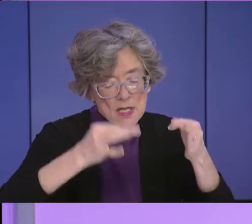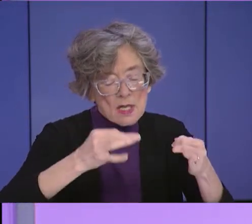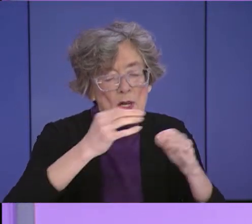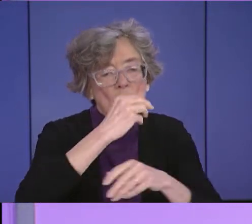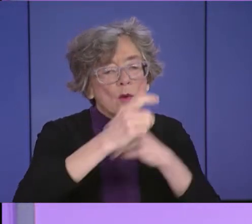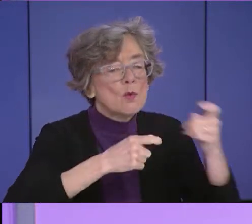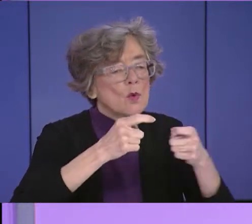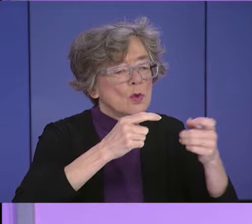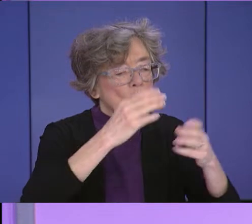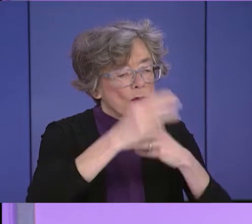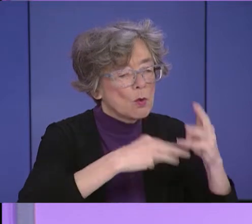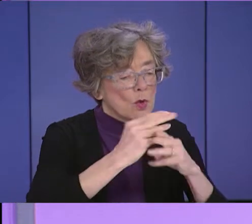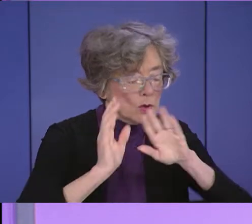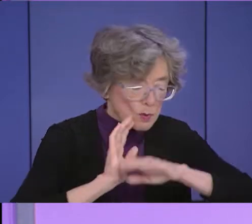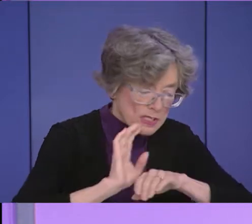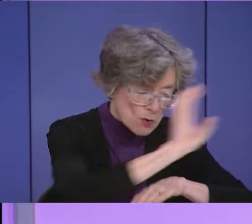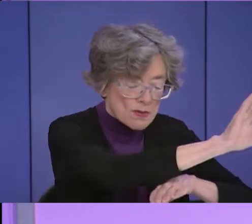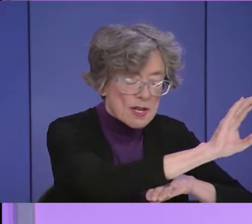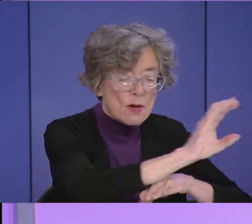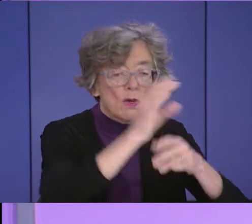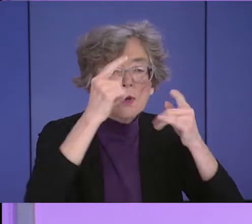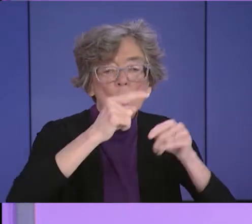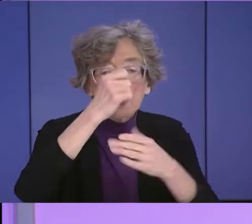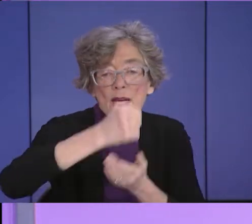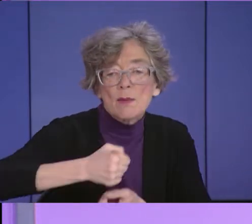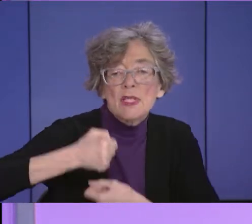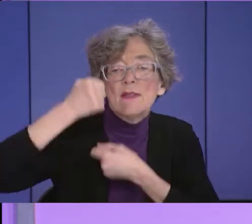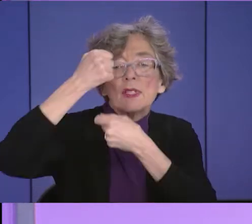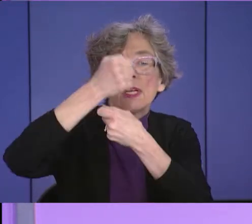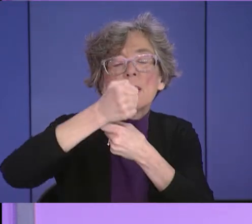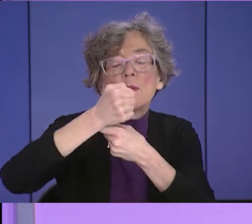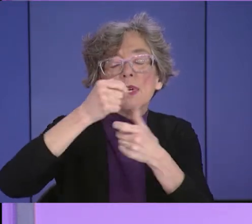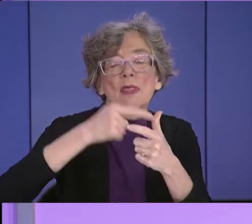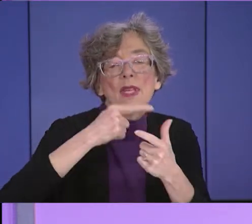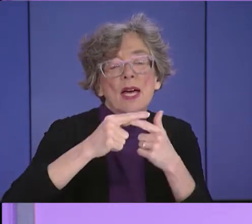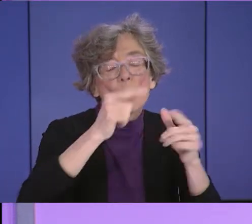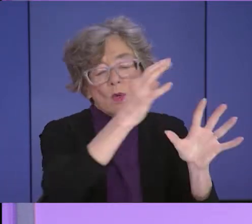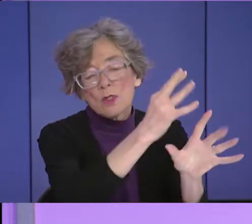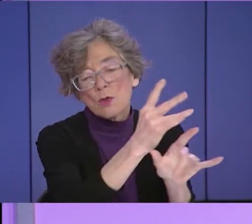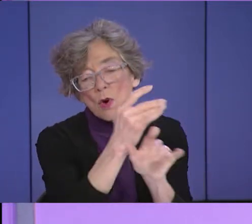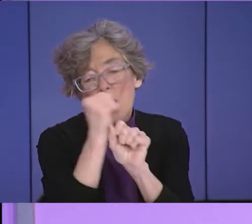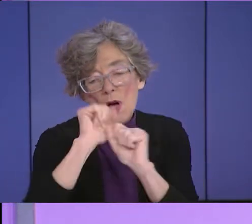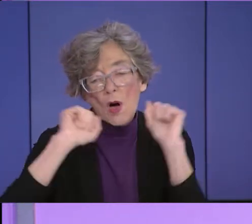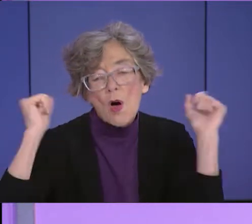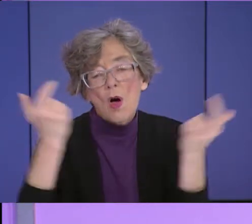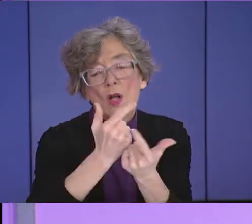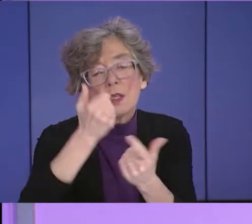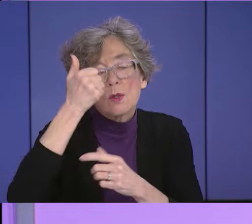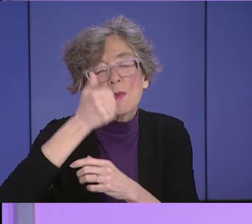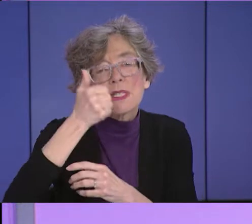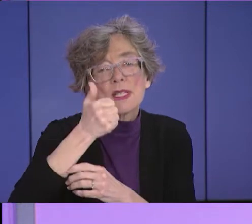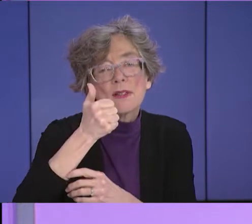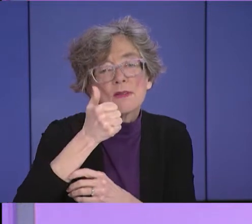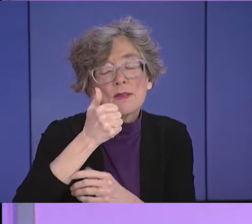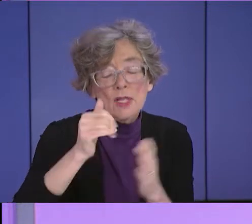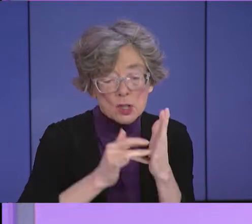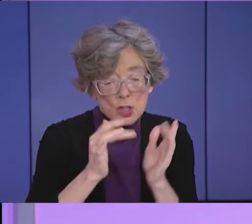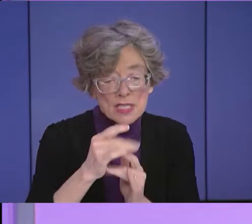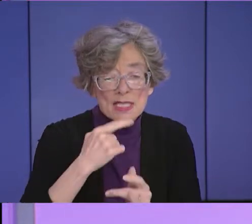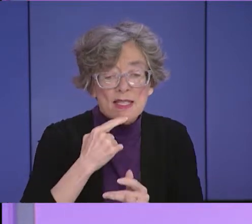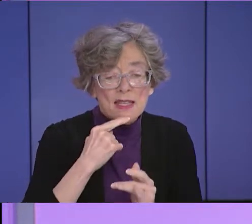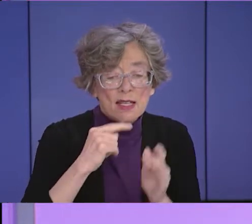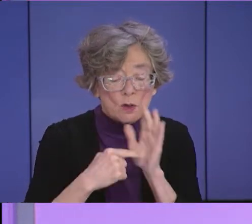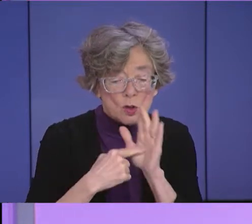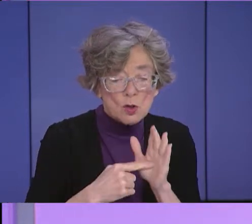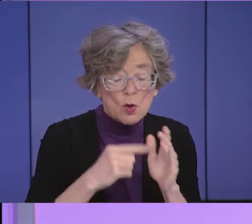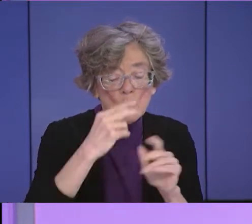this world will be driven out. And when I am lifted up from the earth, I will draw everyone to myself." He said this, indicating the kind of death